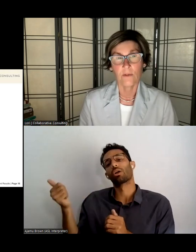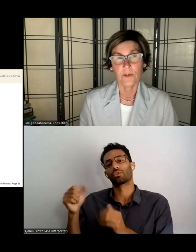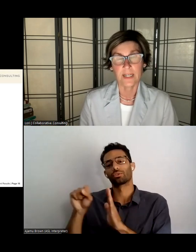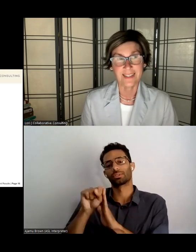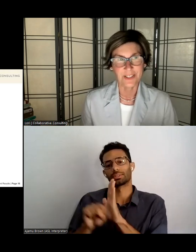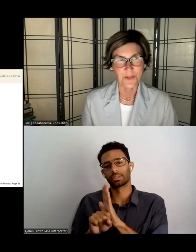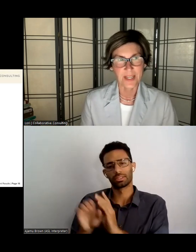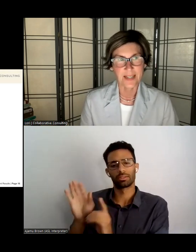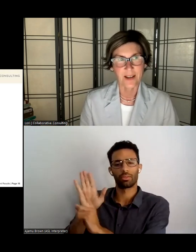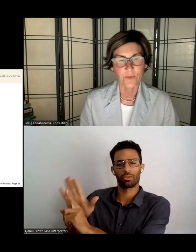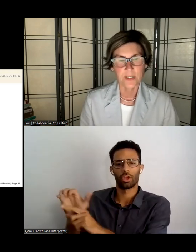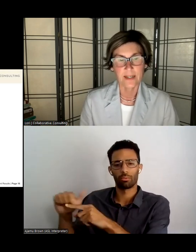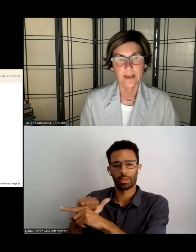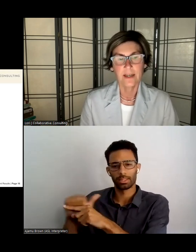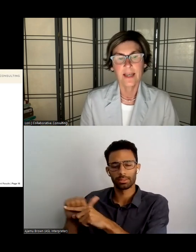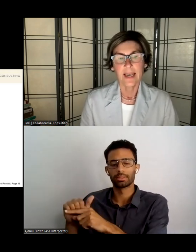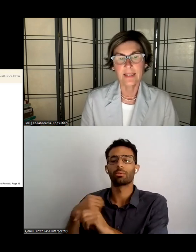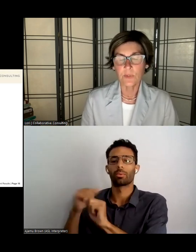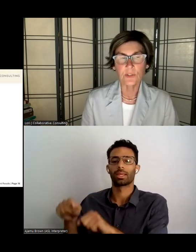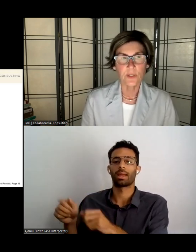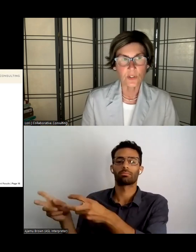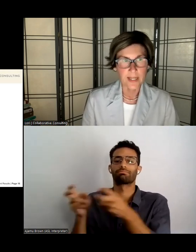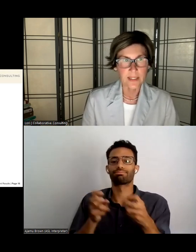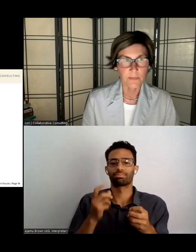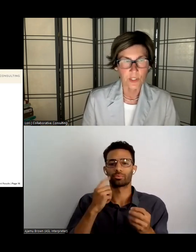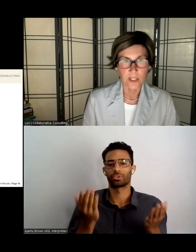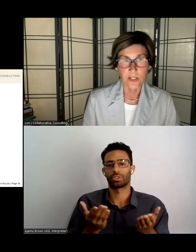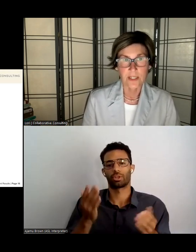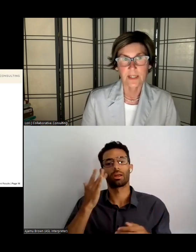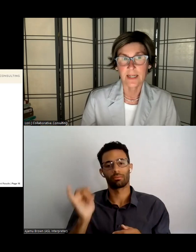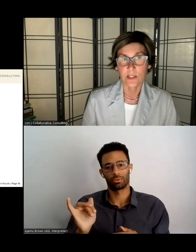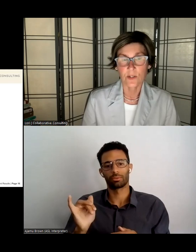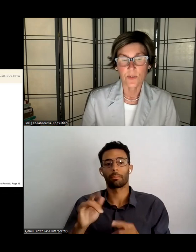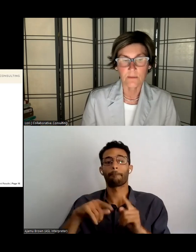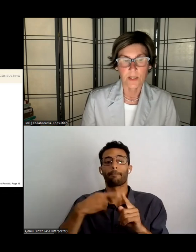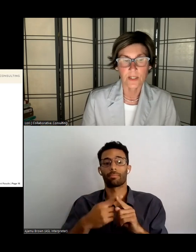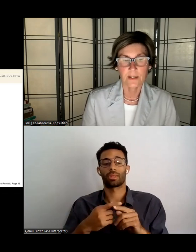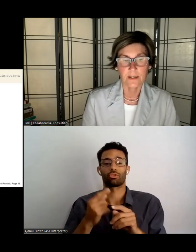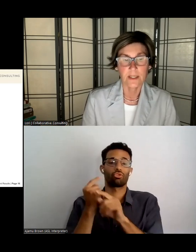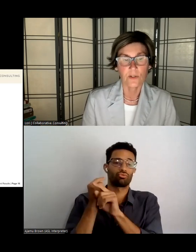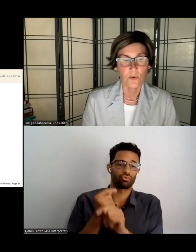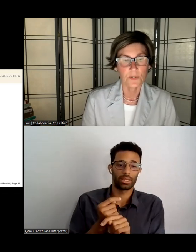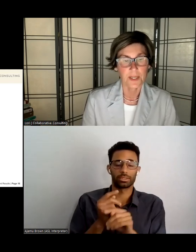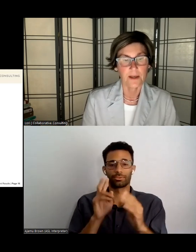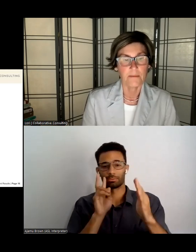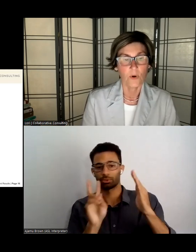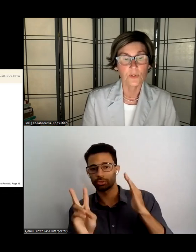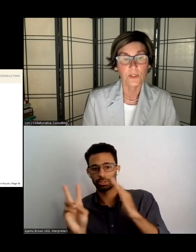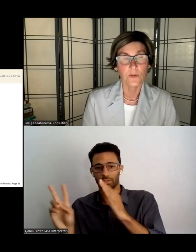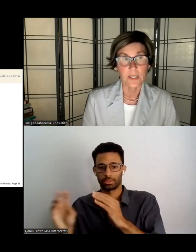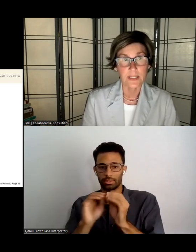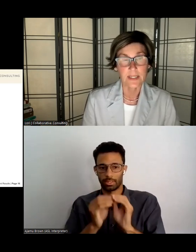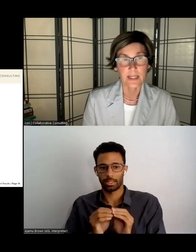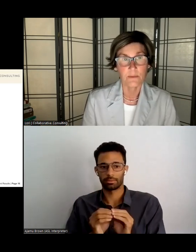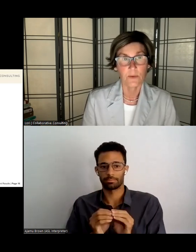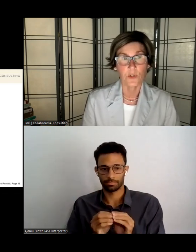back over into the state of California. And then we're doing trends and projections. And then, as Susan mentioned, the older